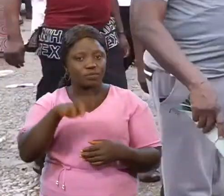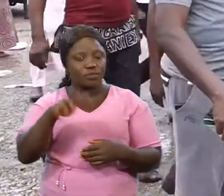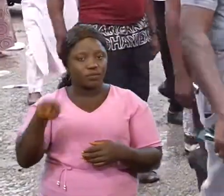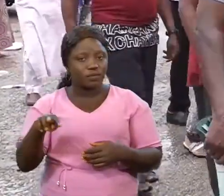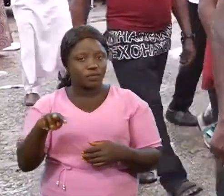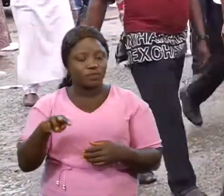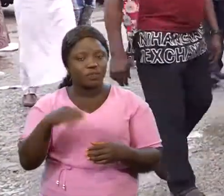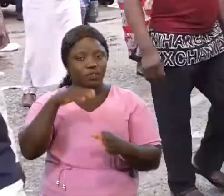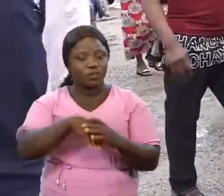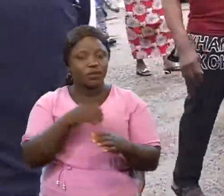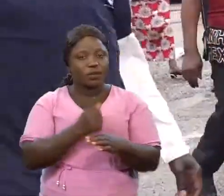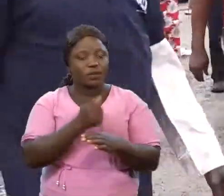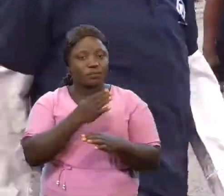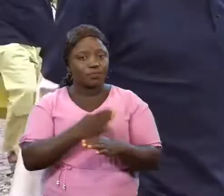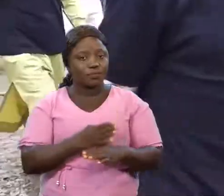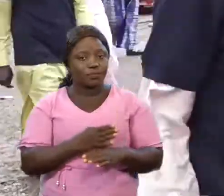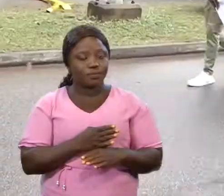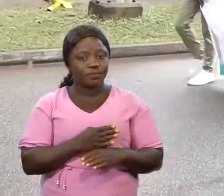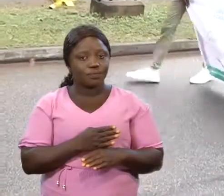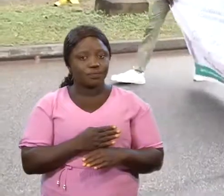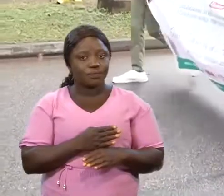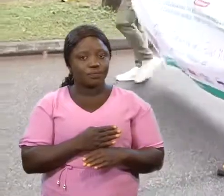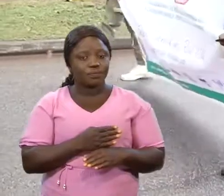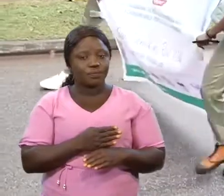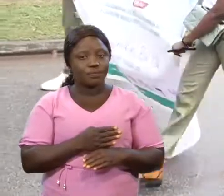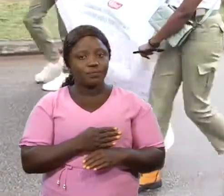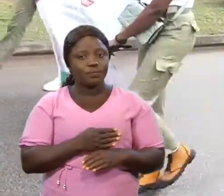the Old Parade Ground in Abuja.